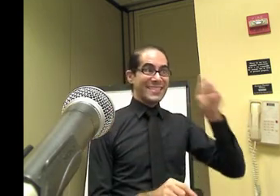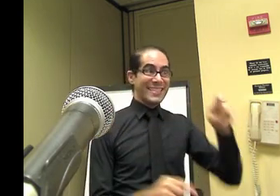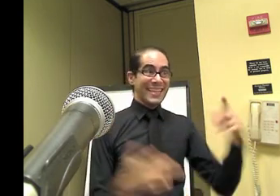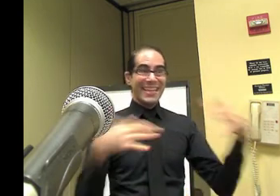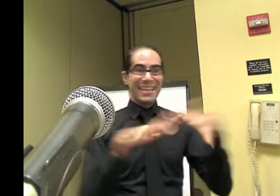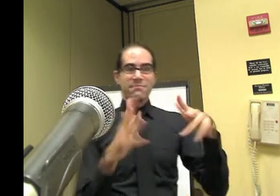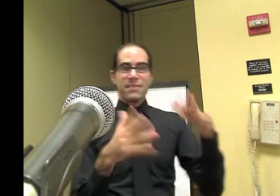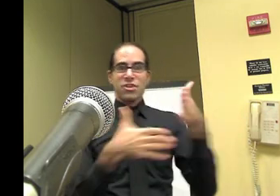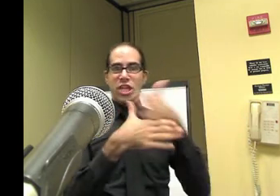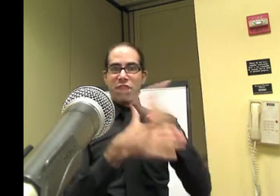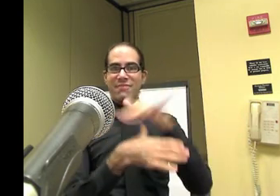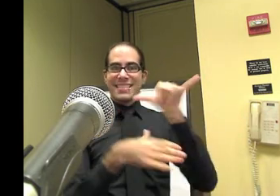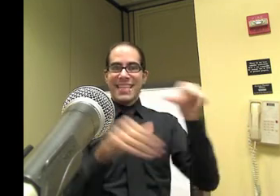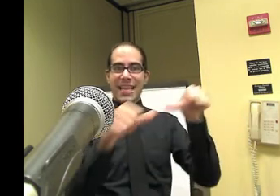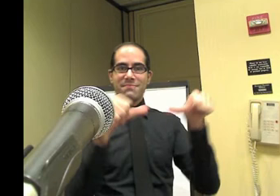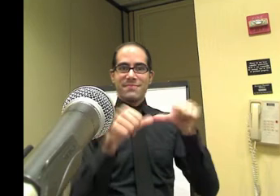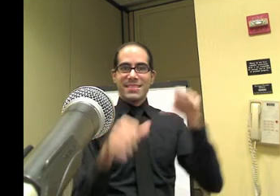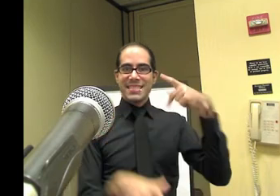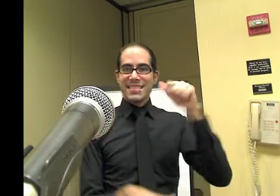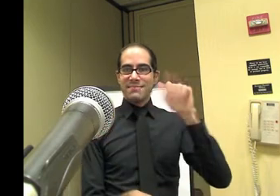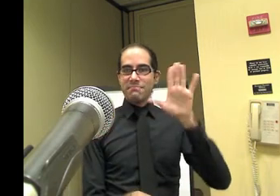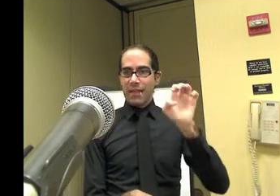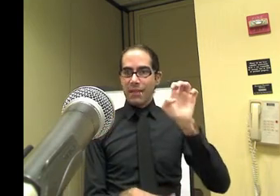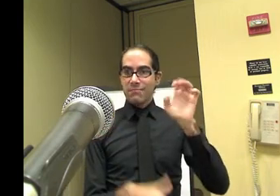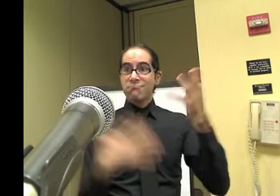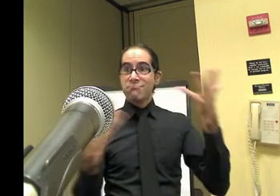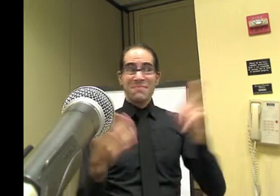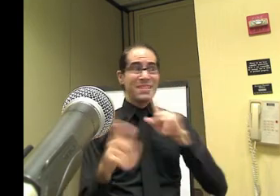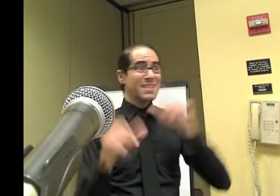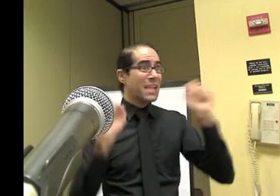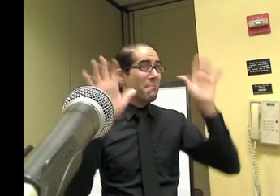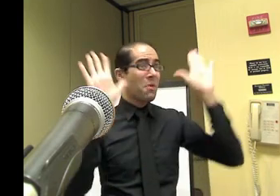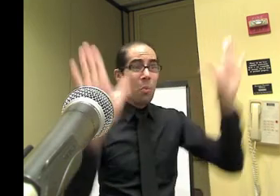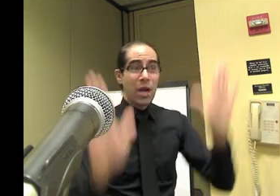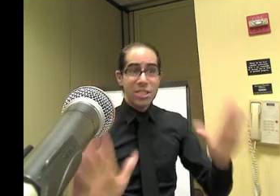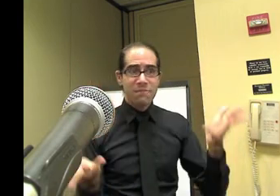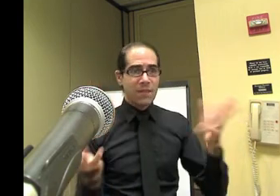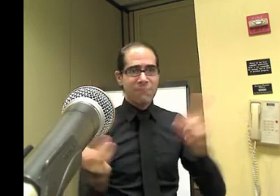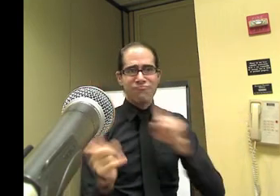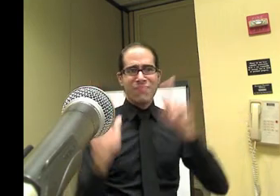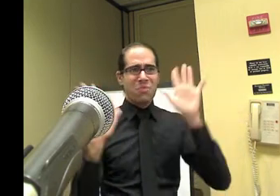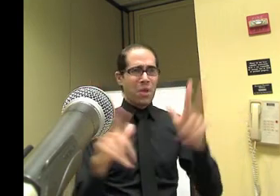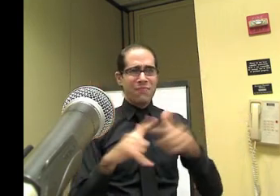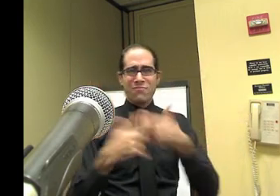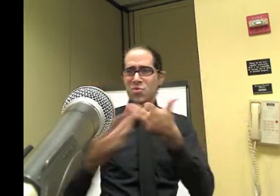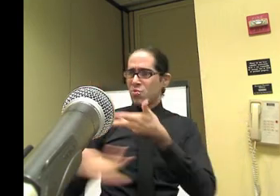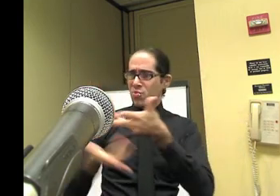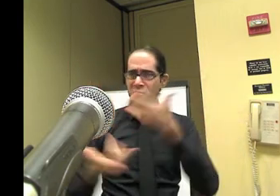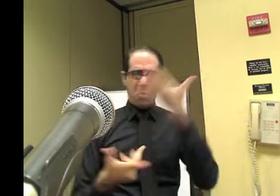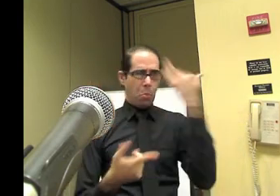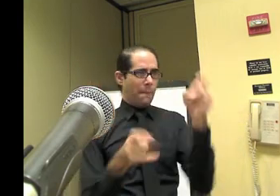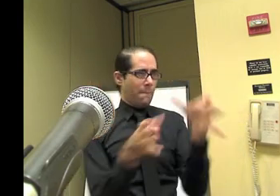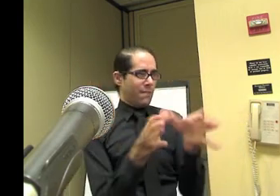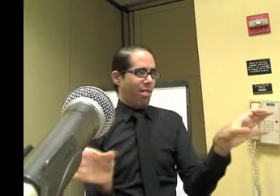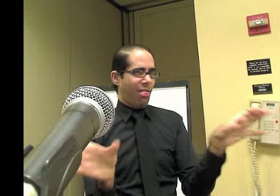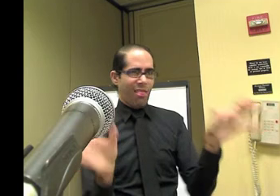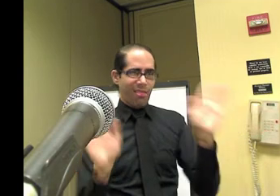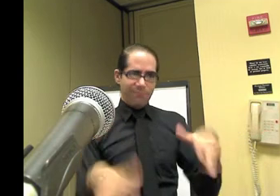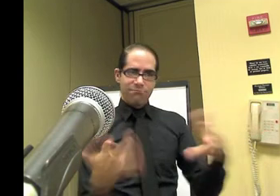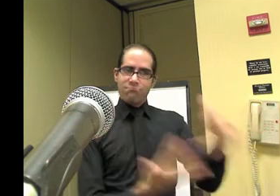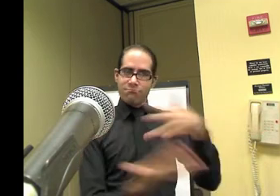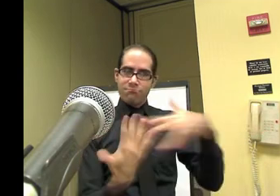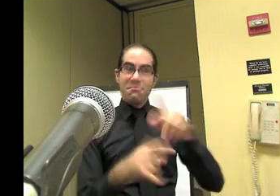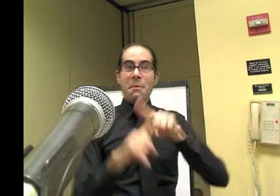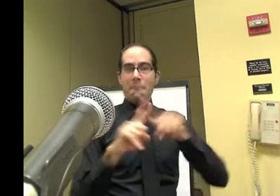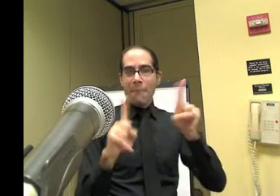cultures being different, they've got to share the same area and space, which can be nice. It can